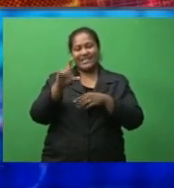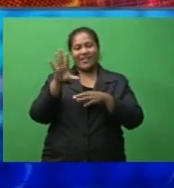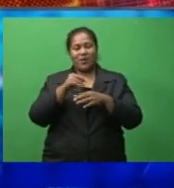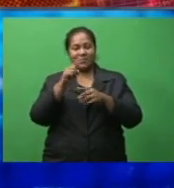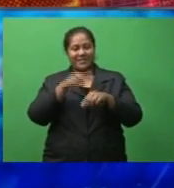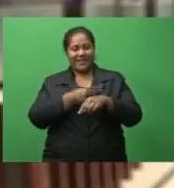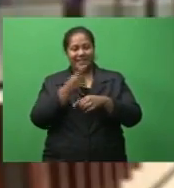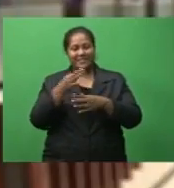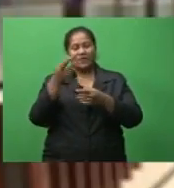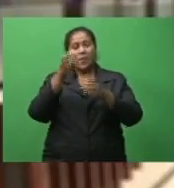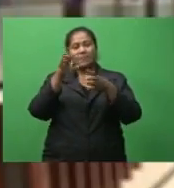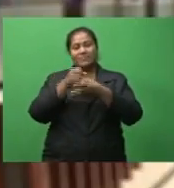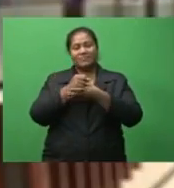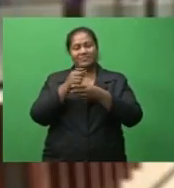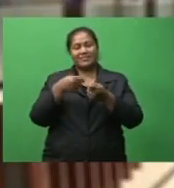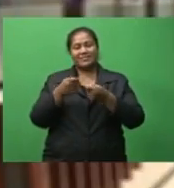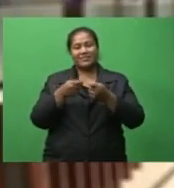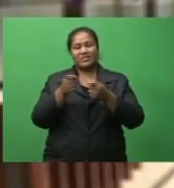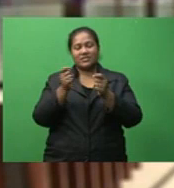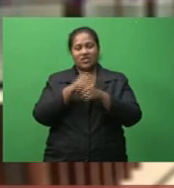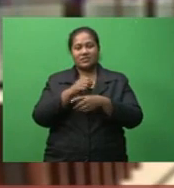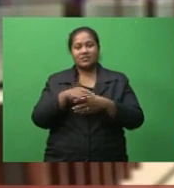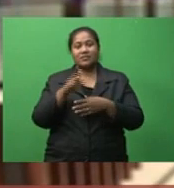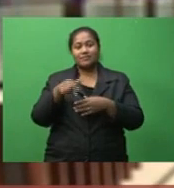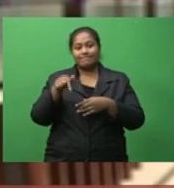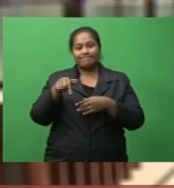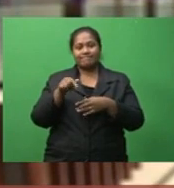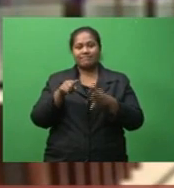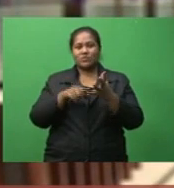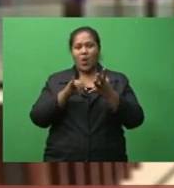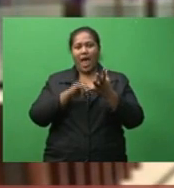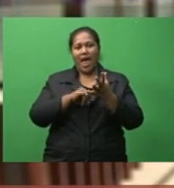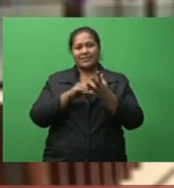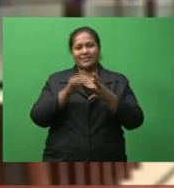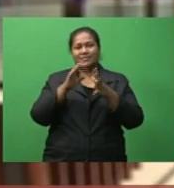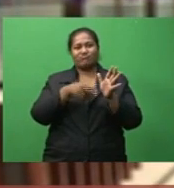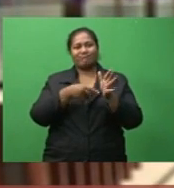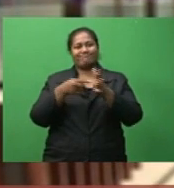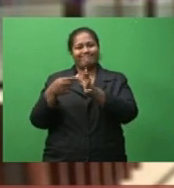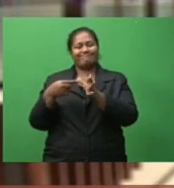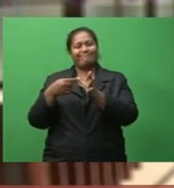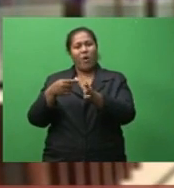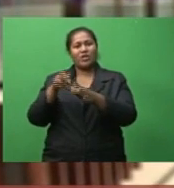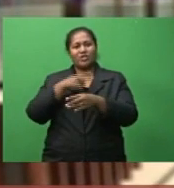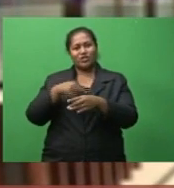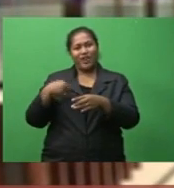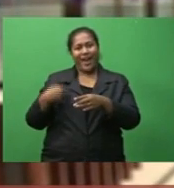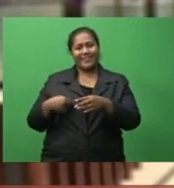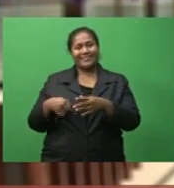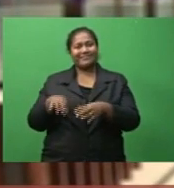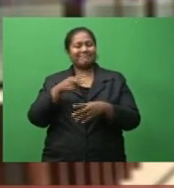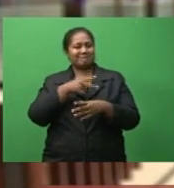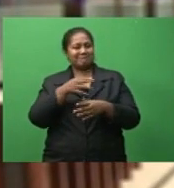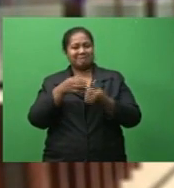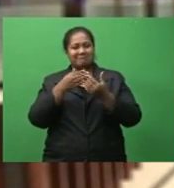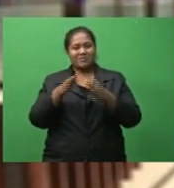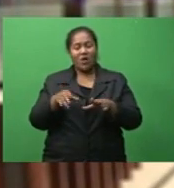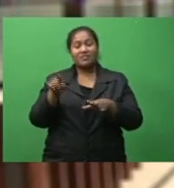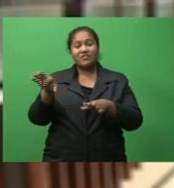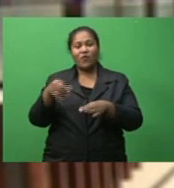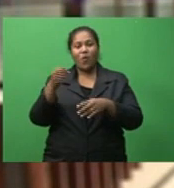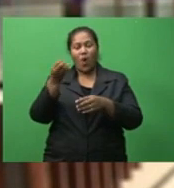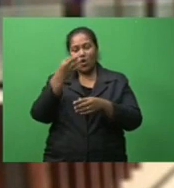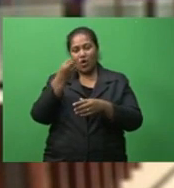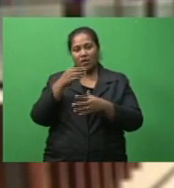market. The US dollar gained today as worries about the US response to China's proposed security law for Hong Kong supported demand for the